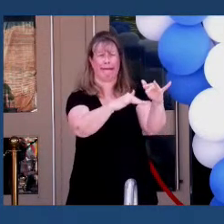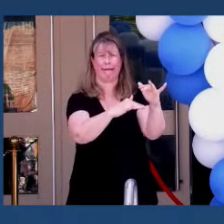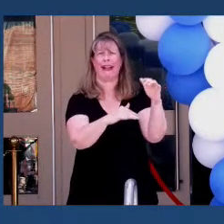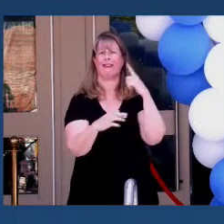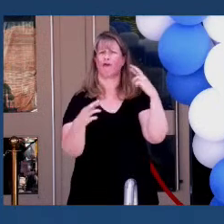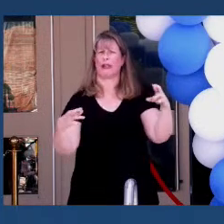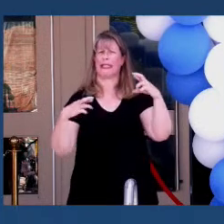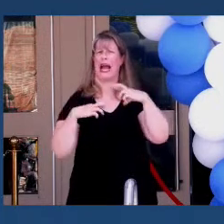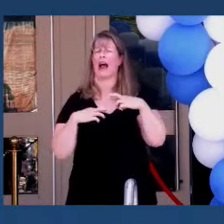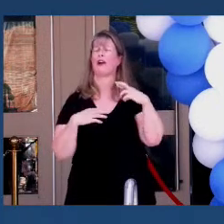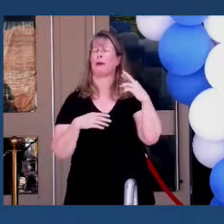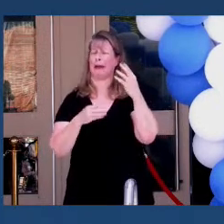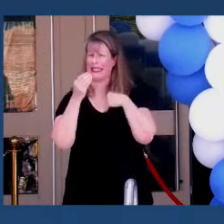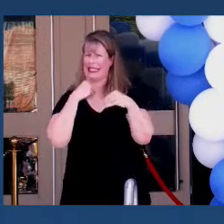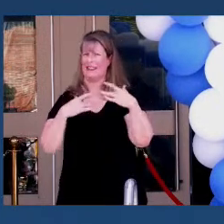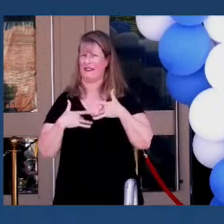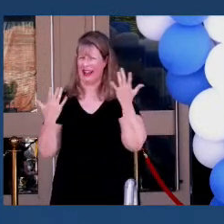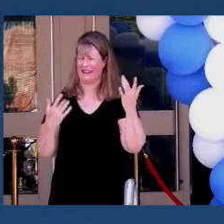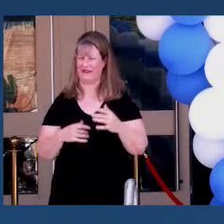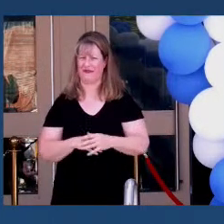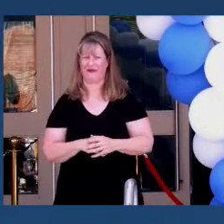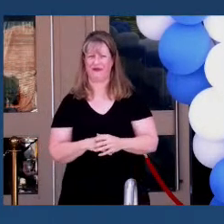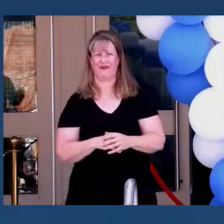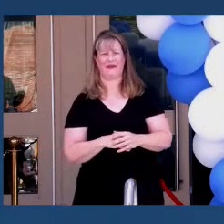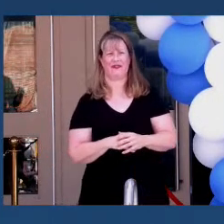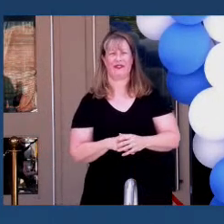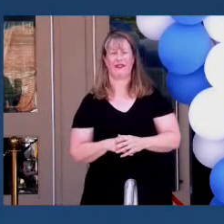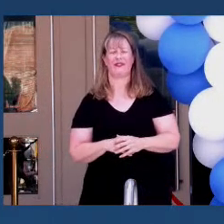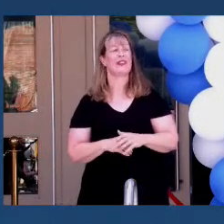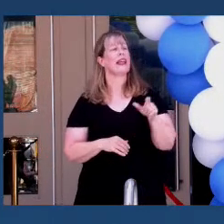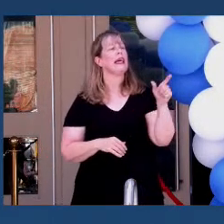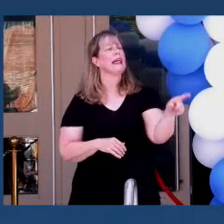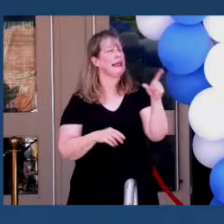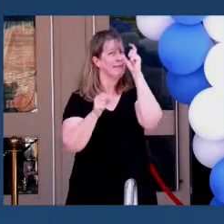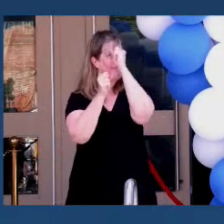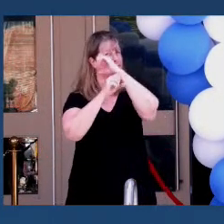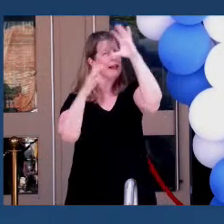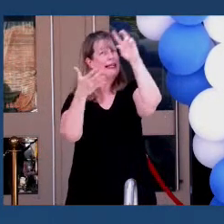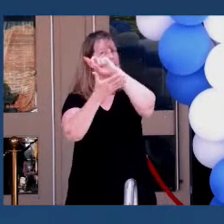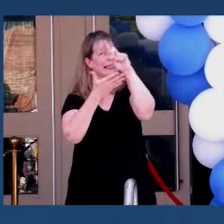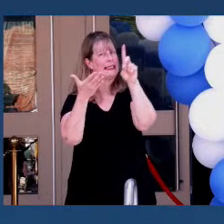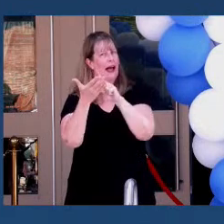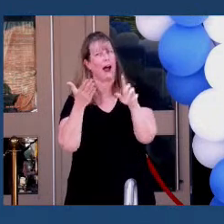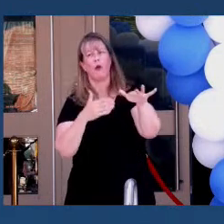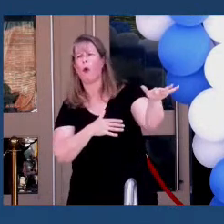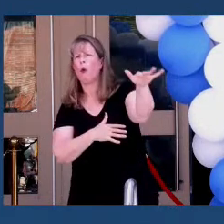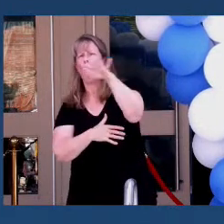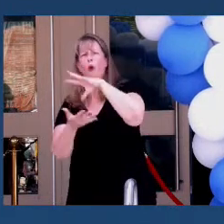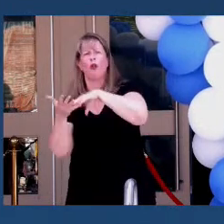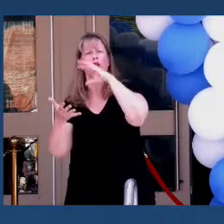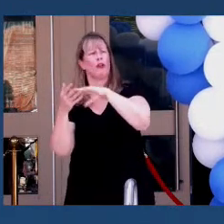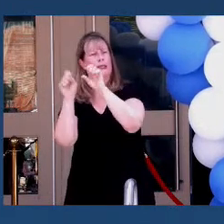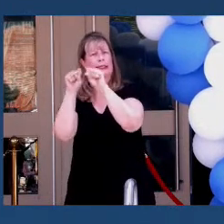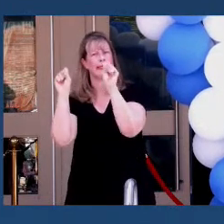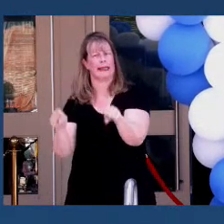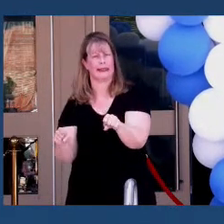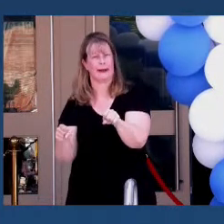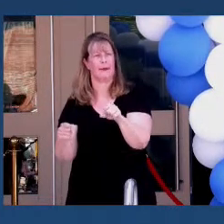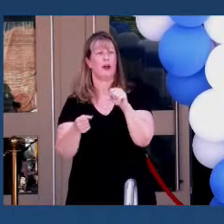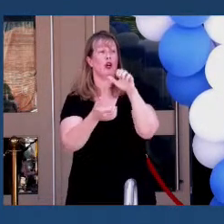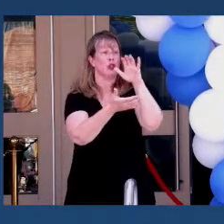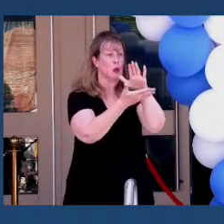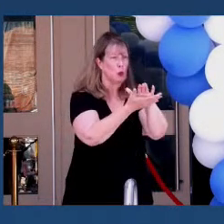Riverfront. Mr. Pritchett was an architect of a learning ecosystem that connected the school